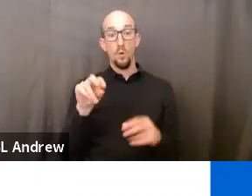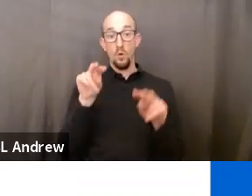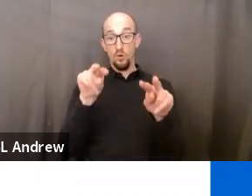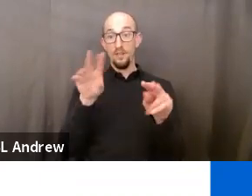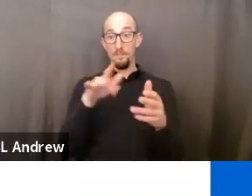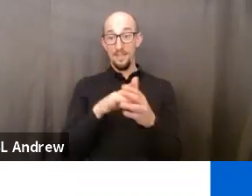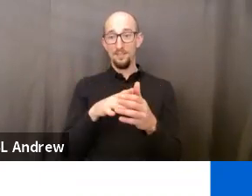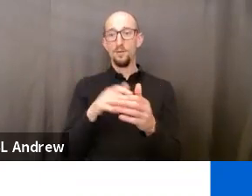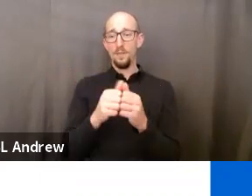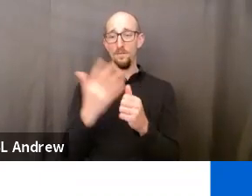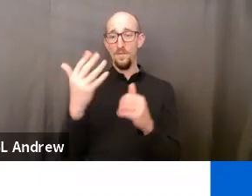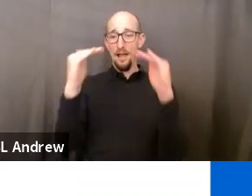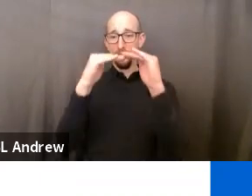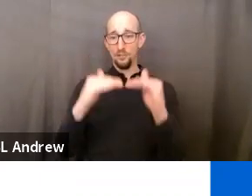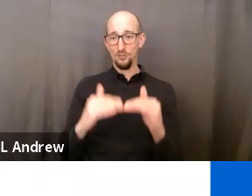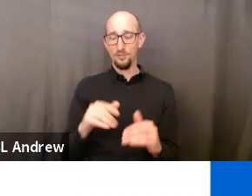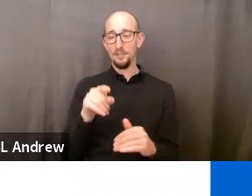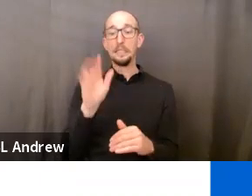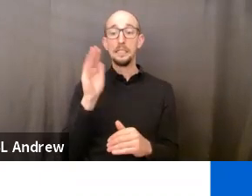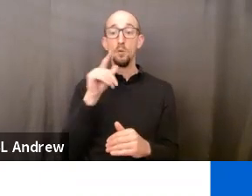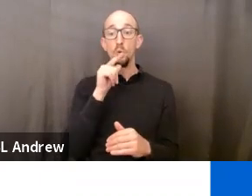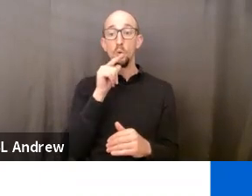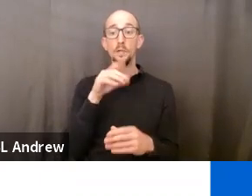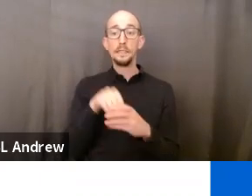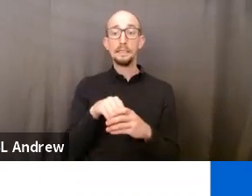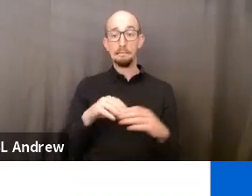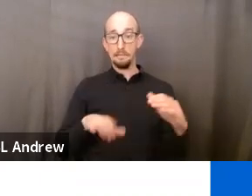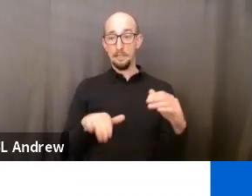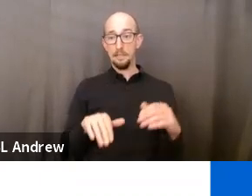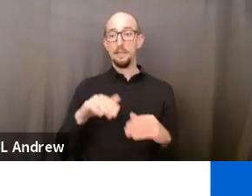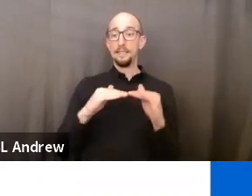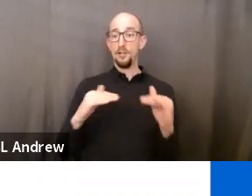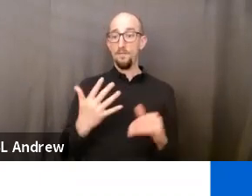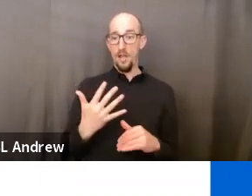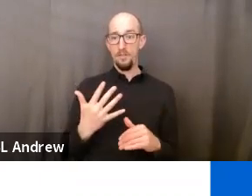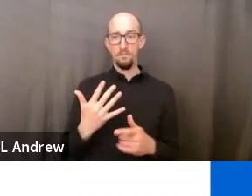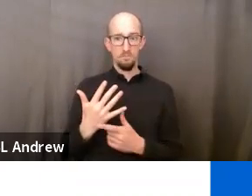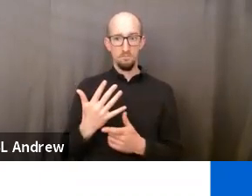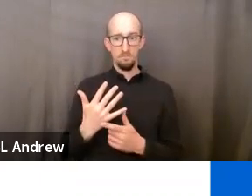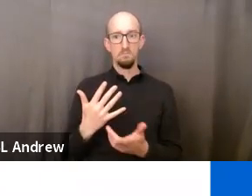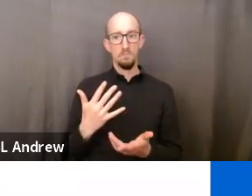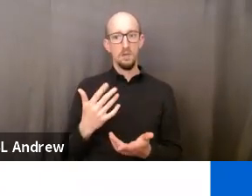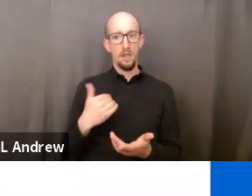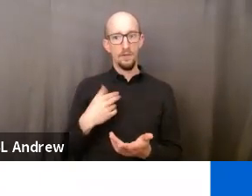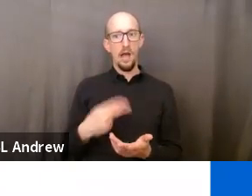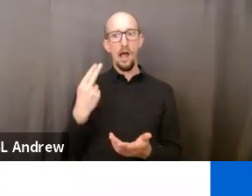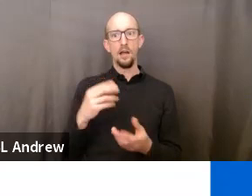if students in tier 5, because of their significantly higher